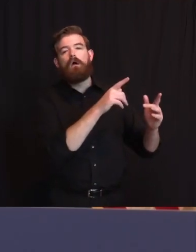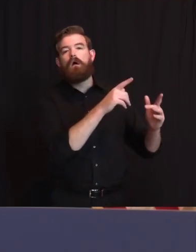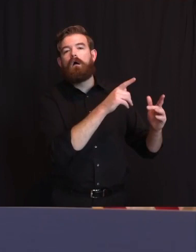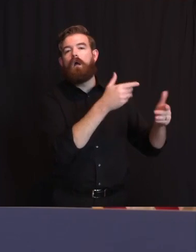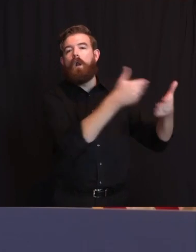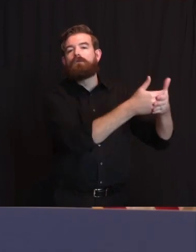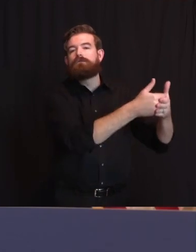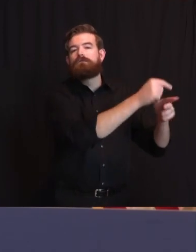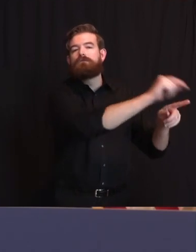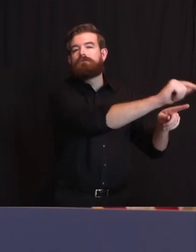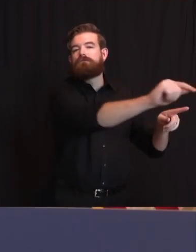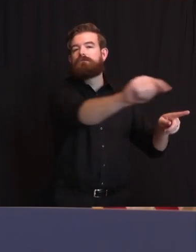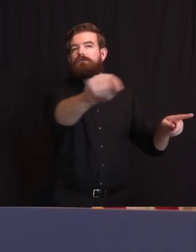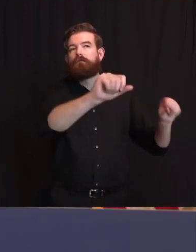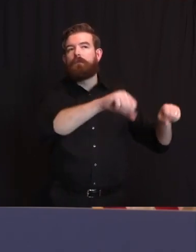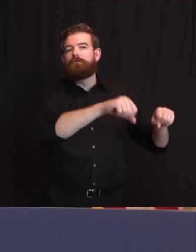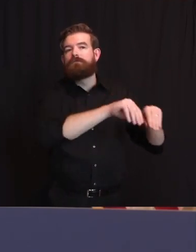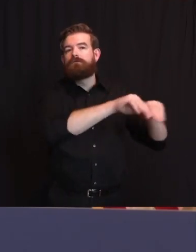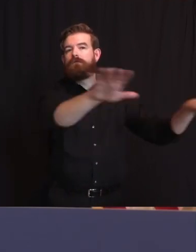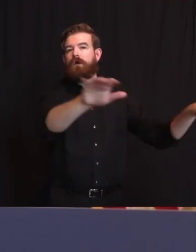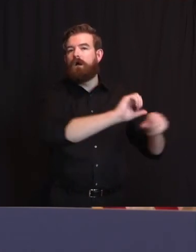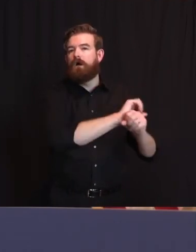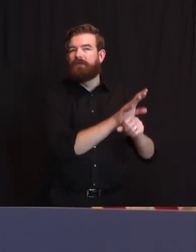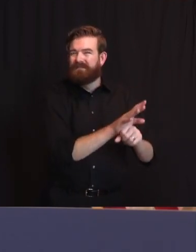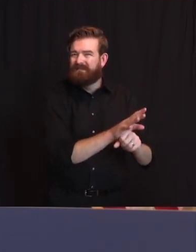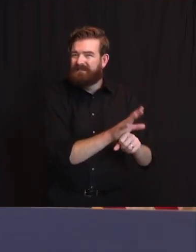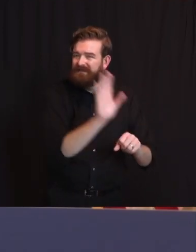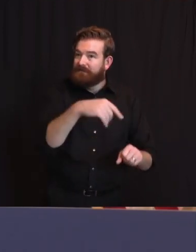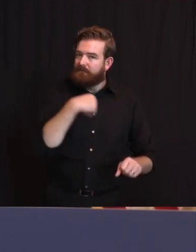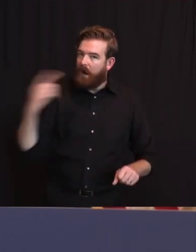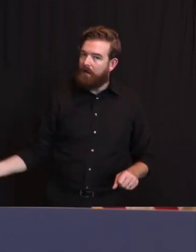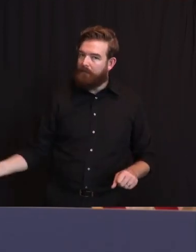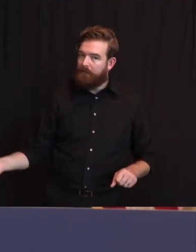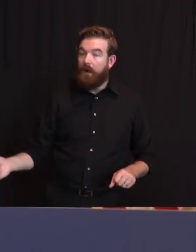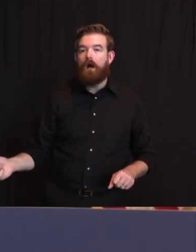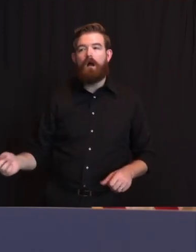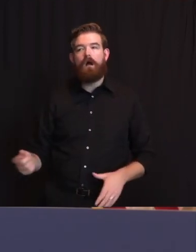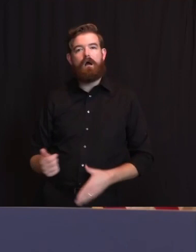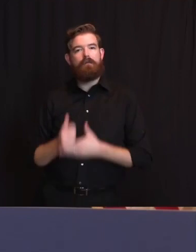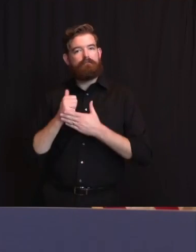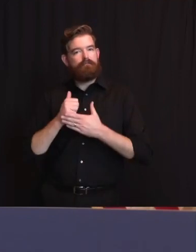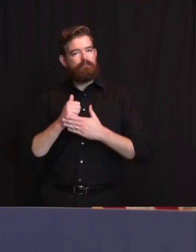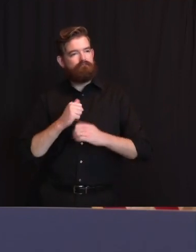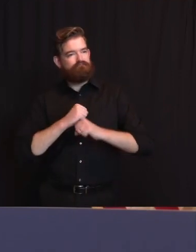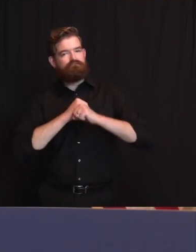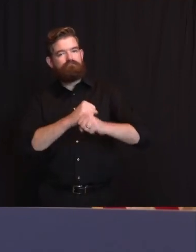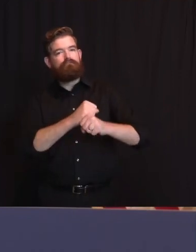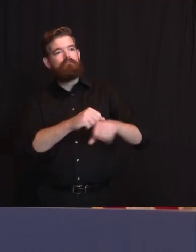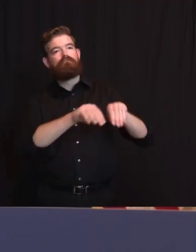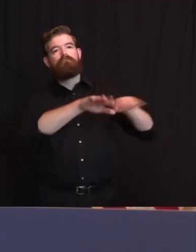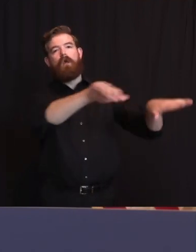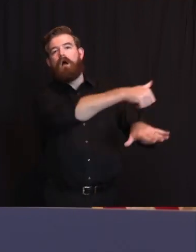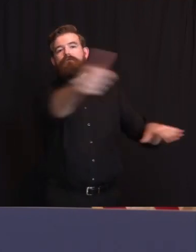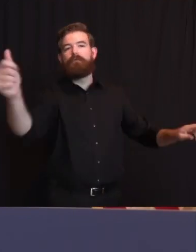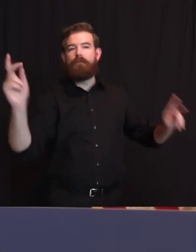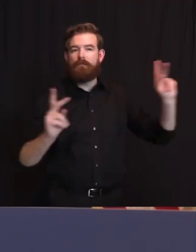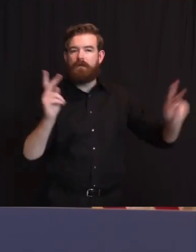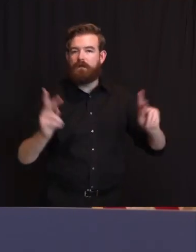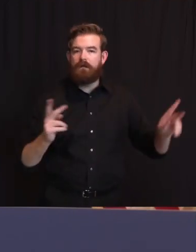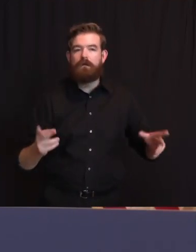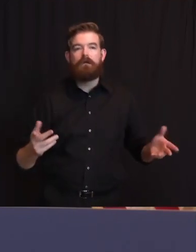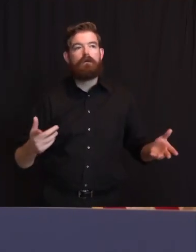individuals are notified, they can take steps to get tested and quarantine themselves from household members who may be elderly